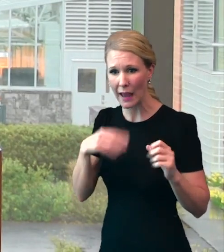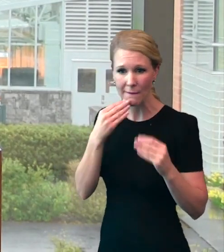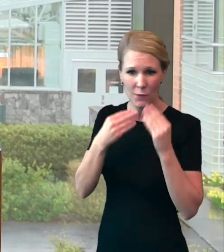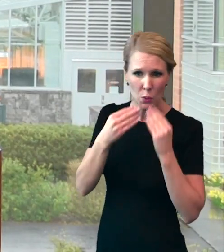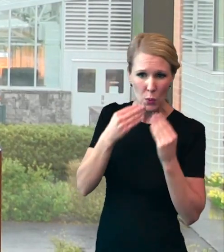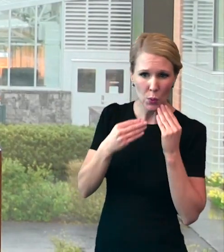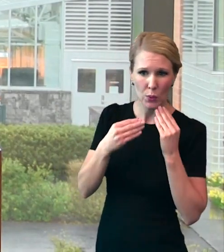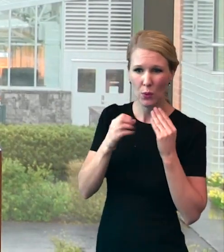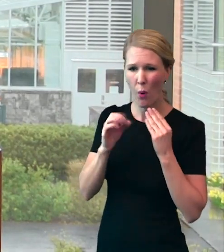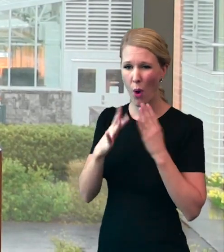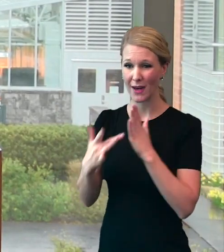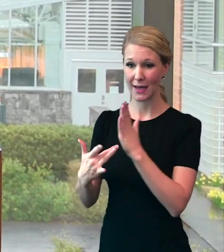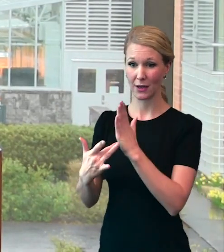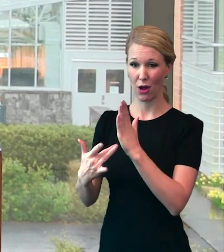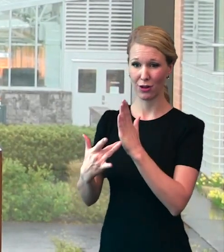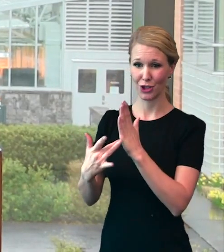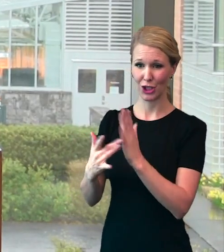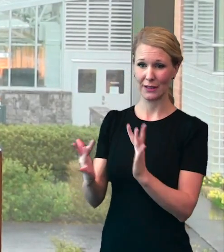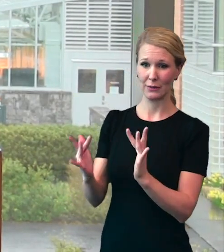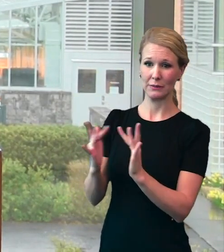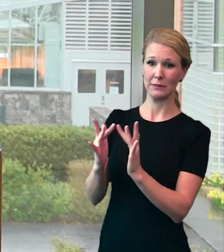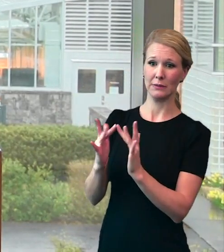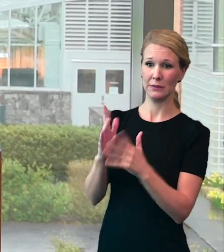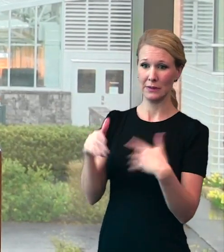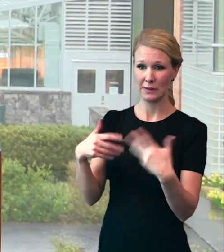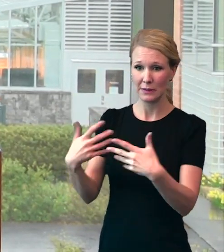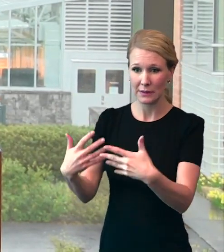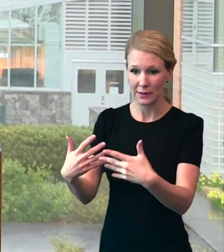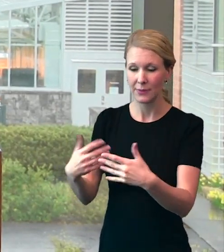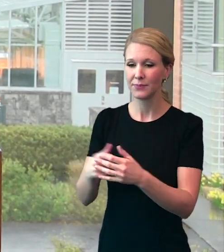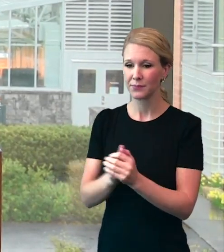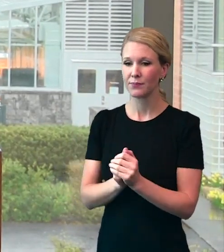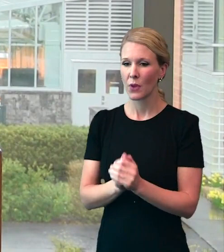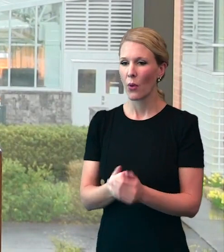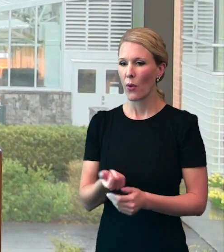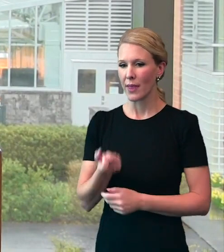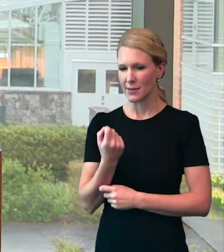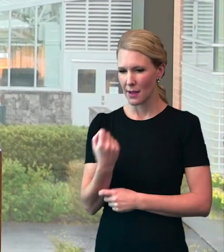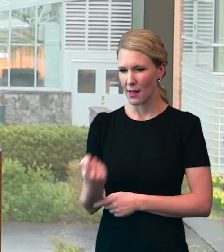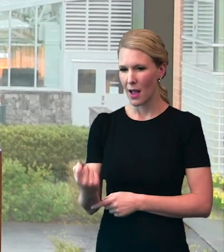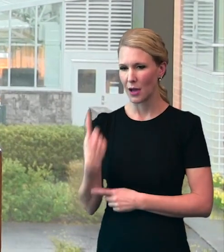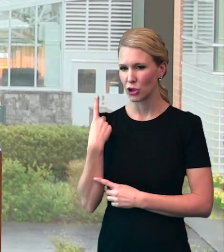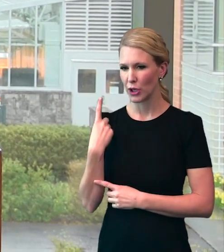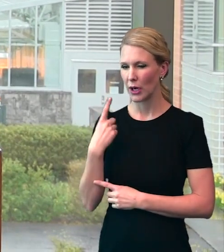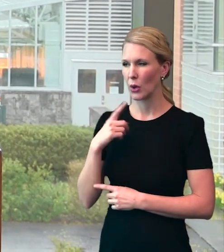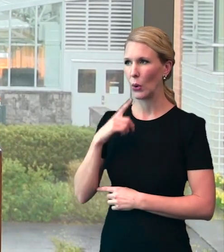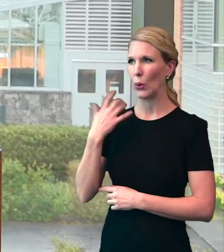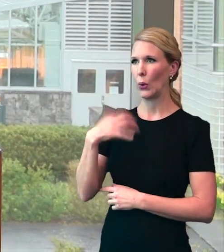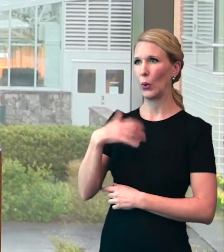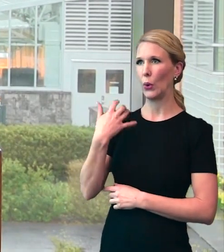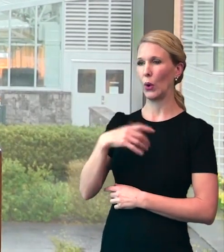to continue their studies. This past year has had a dramatic impact on us all, but it